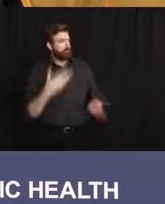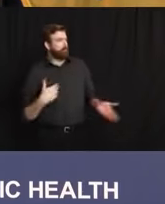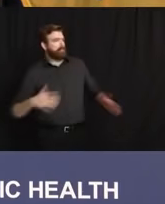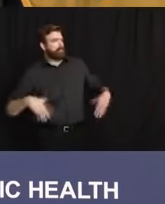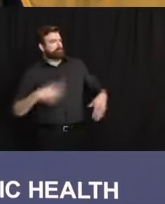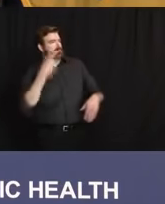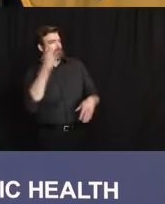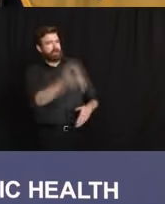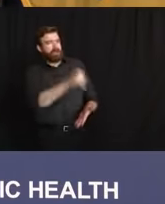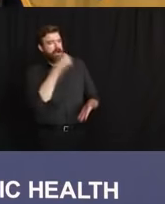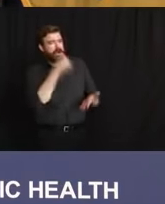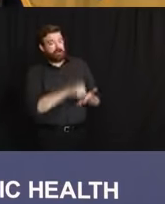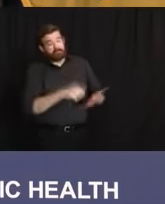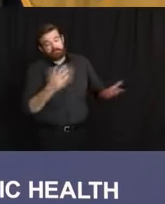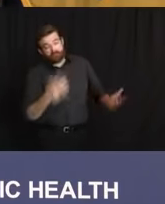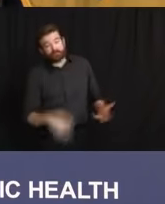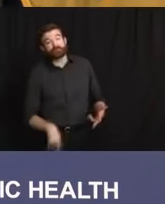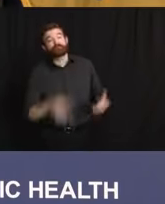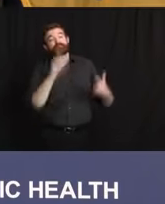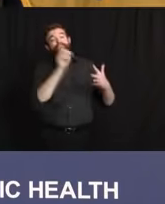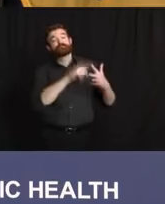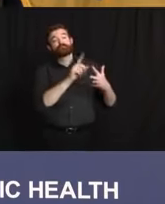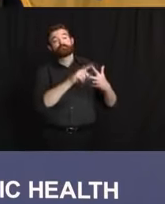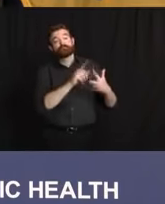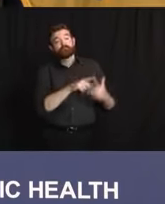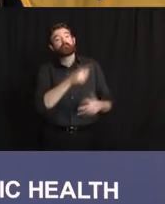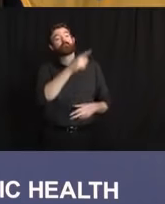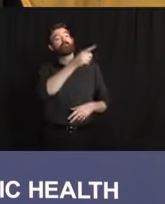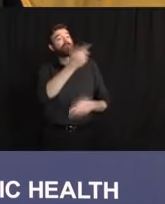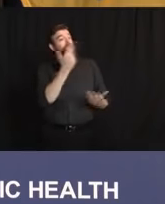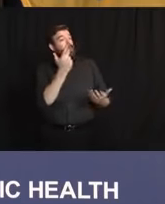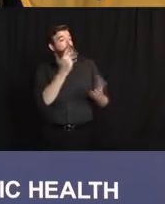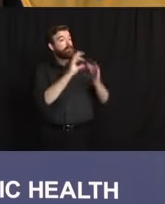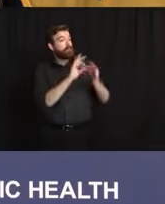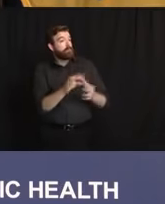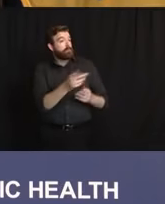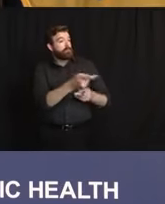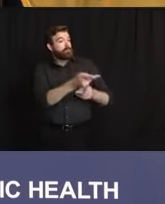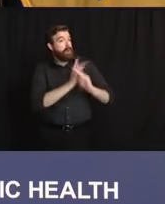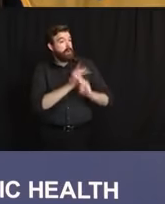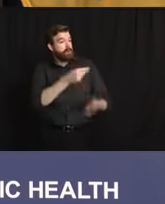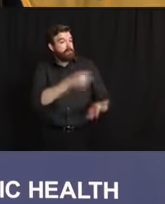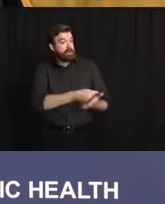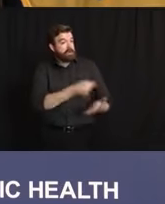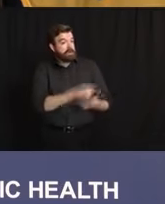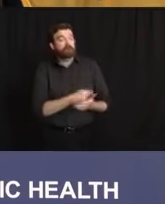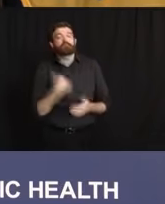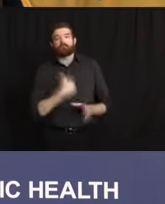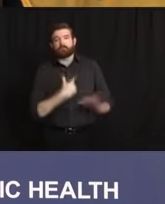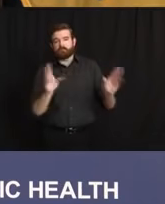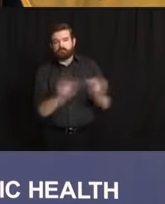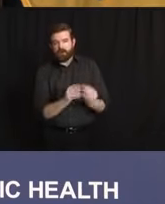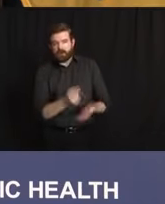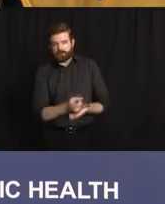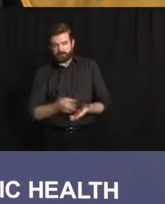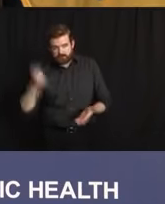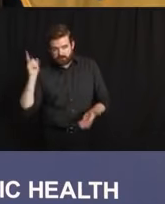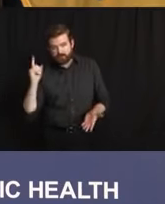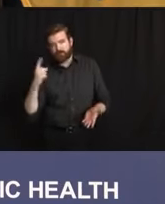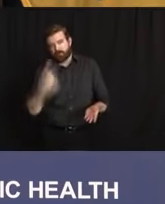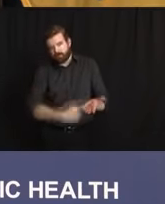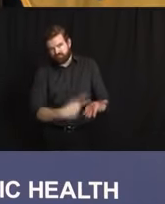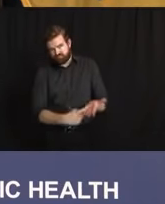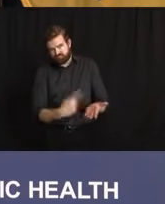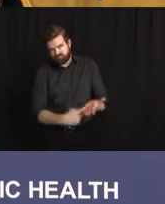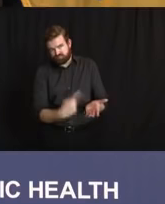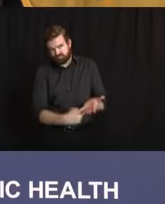had a leadership meeting a week ago today. We've been back and forth. I don't think I've got any new update on the Senate side.